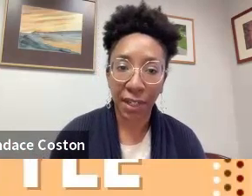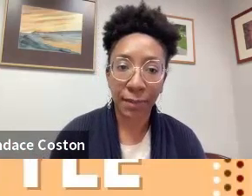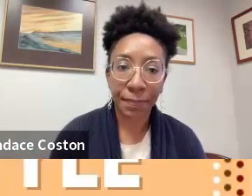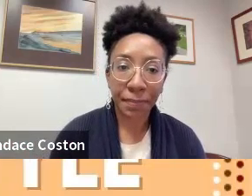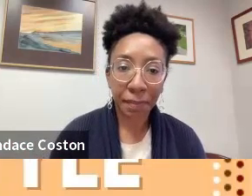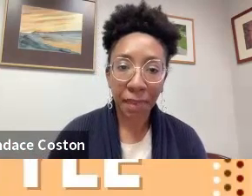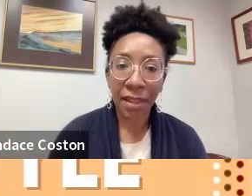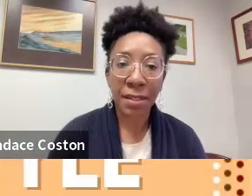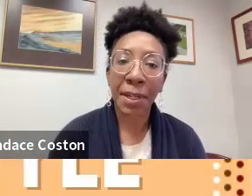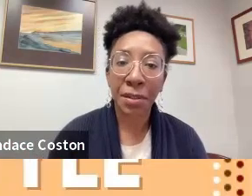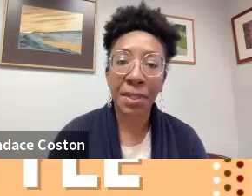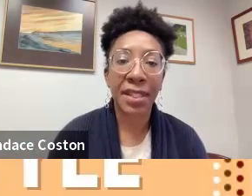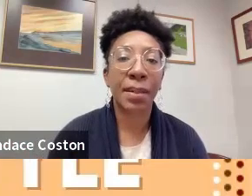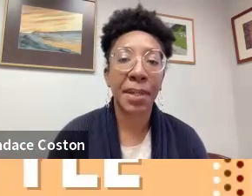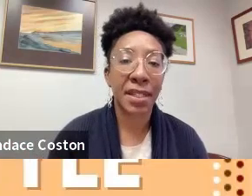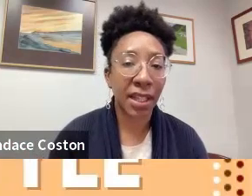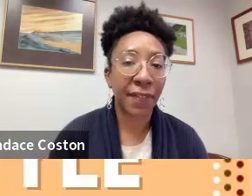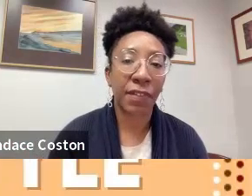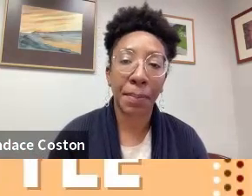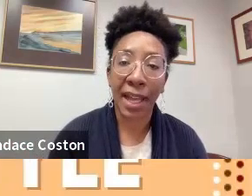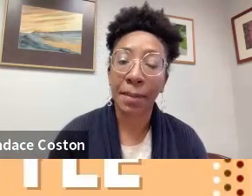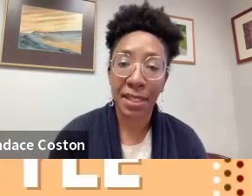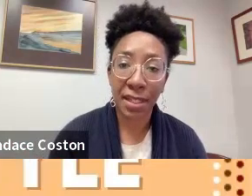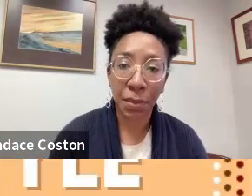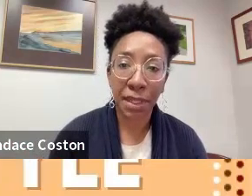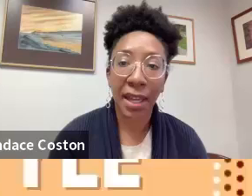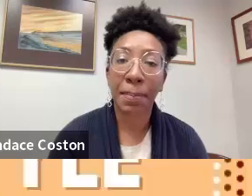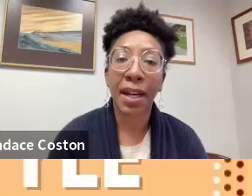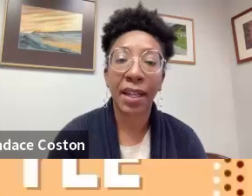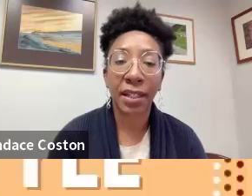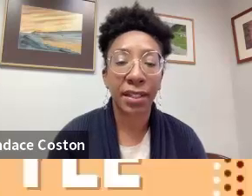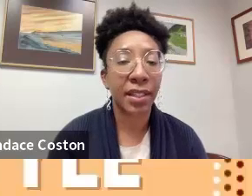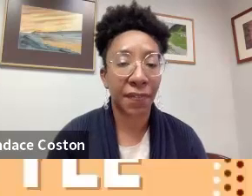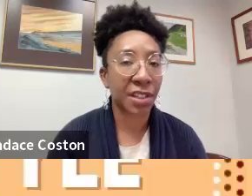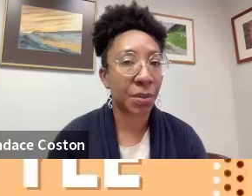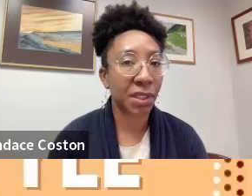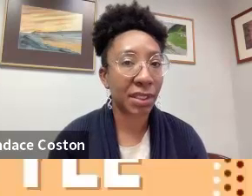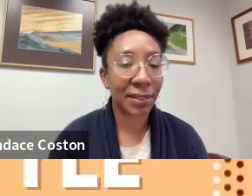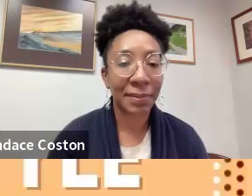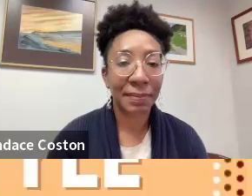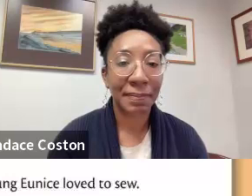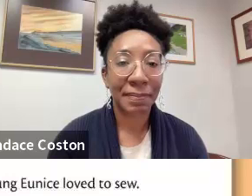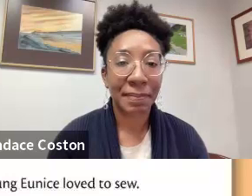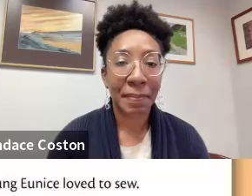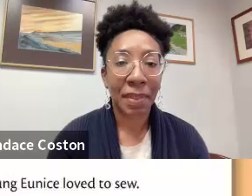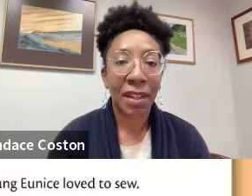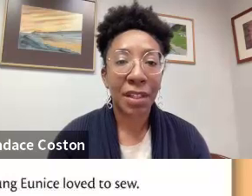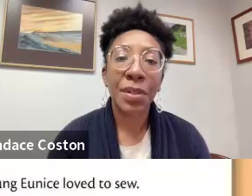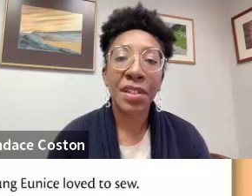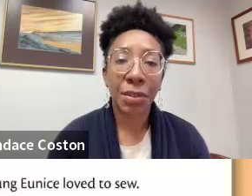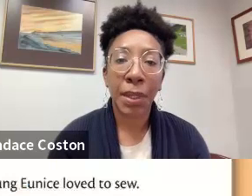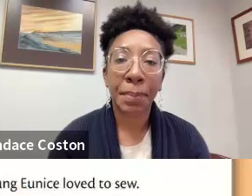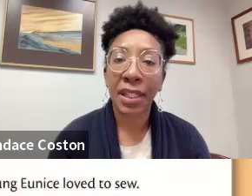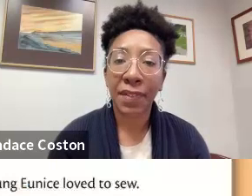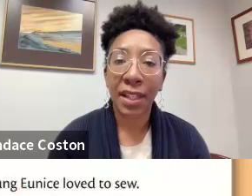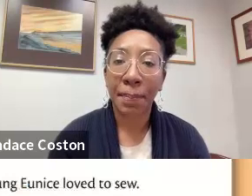fashion fair. This picture book celebrates the life of a Black businesswoman and pioneer in the fashion world.